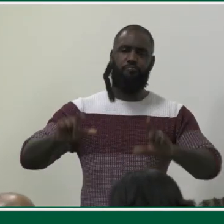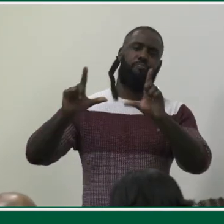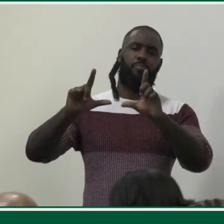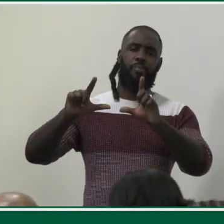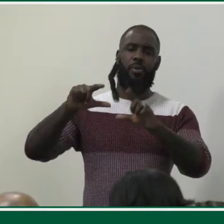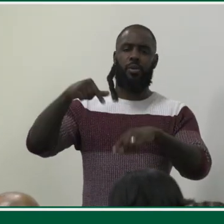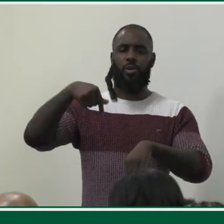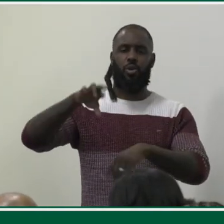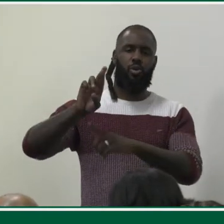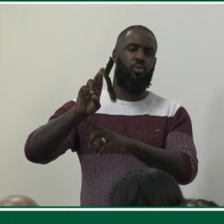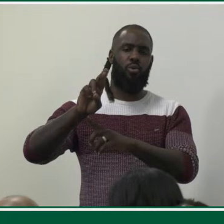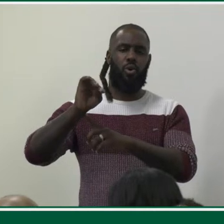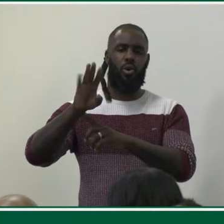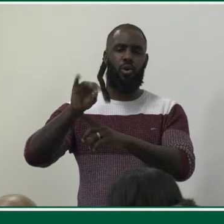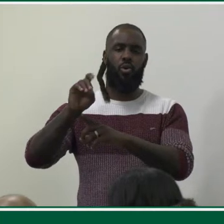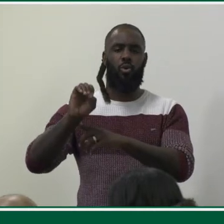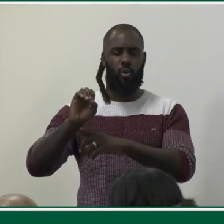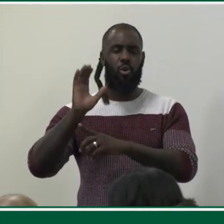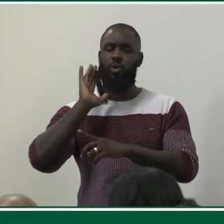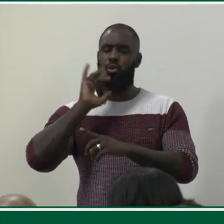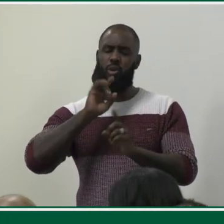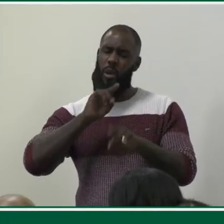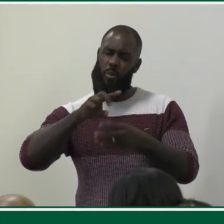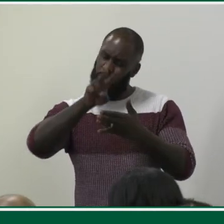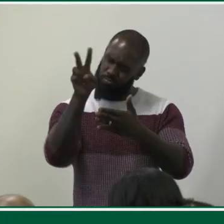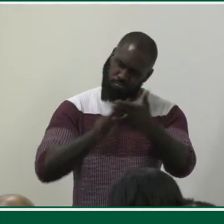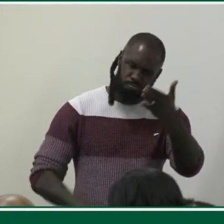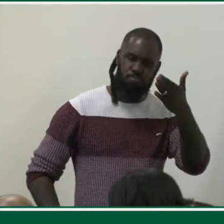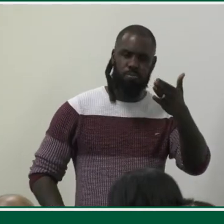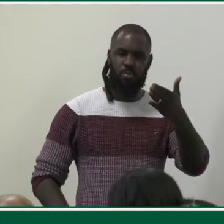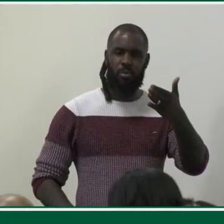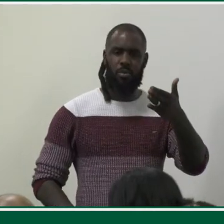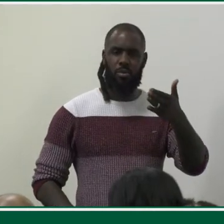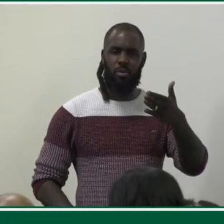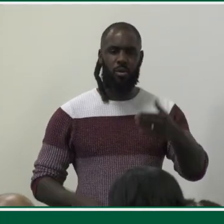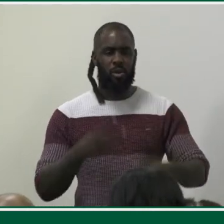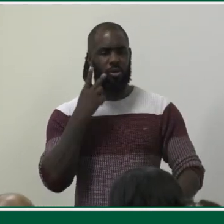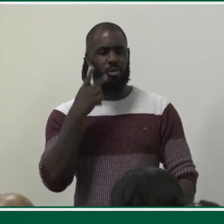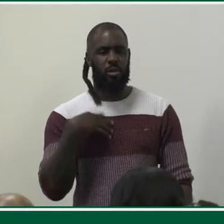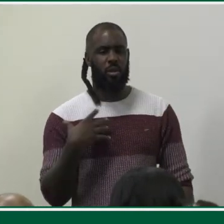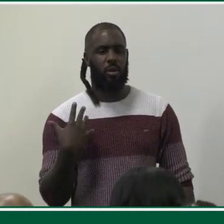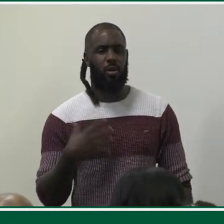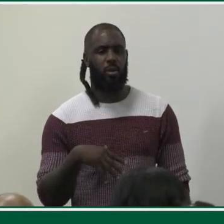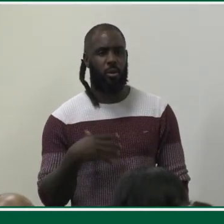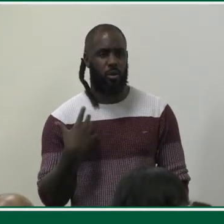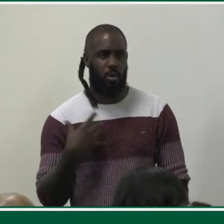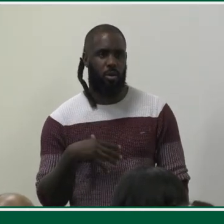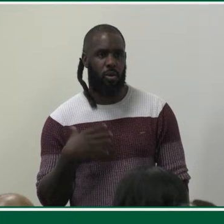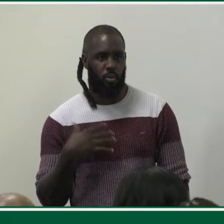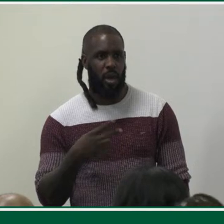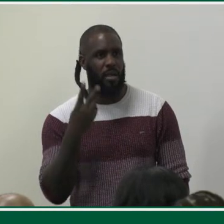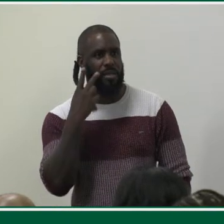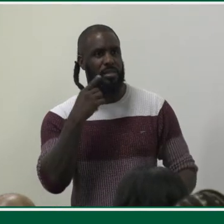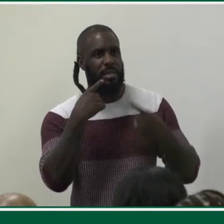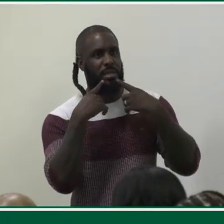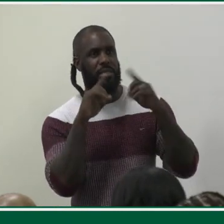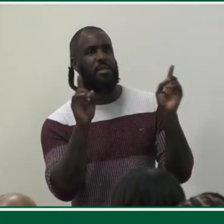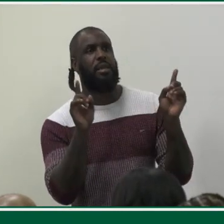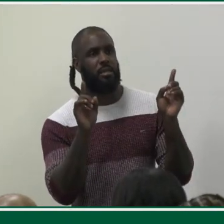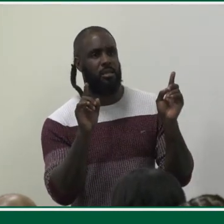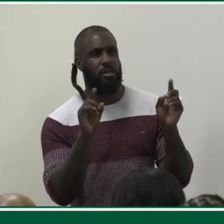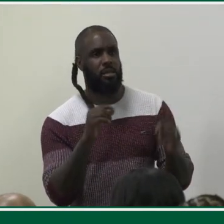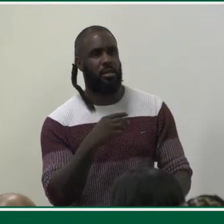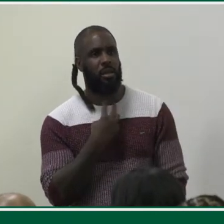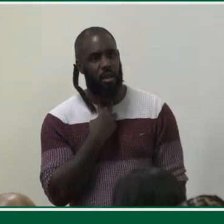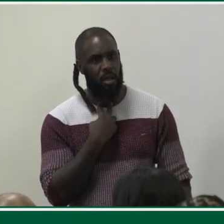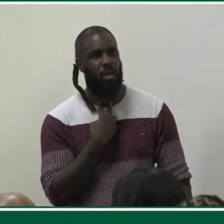you can read the report in its entirety. It was extremely sobering to see the success rates of Black students within the state